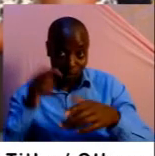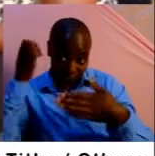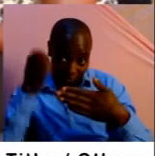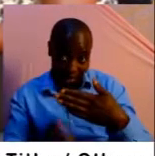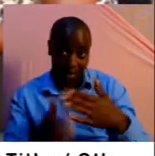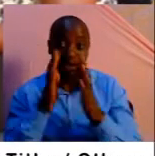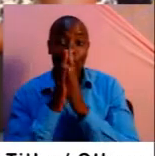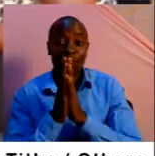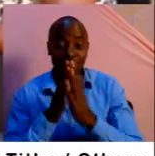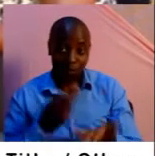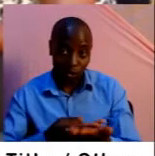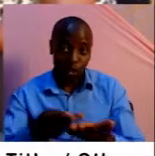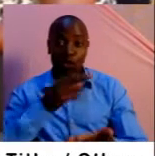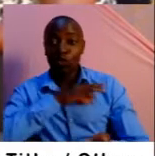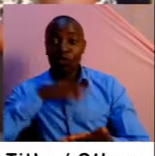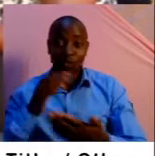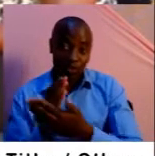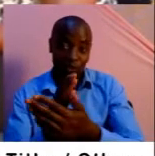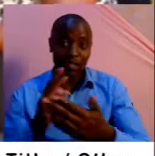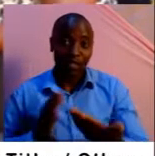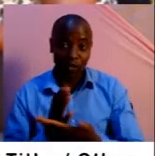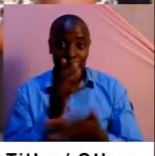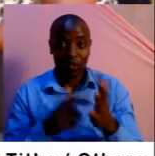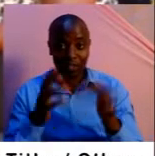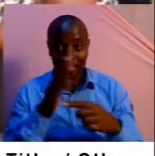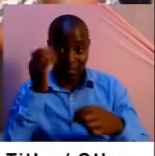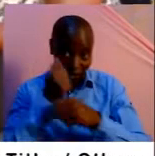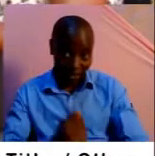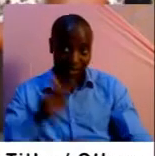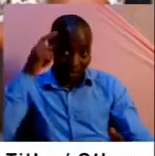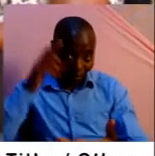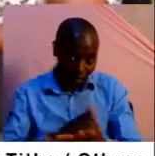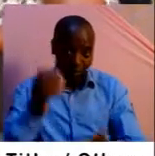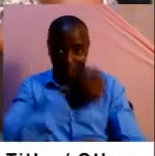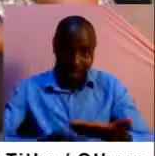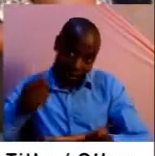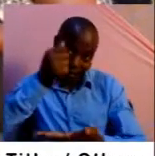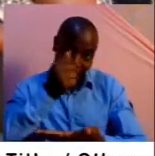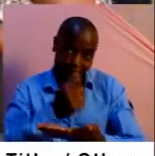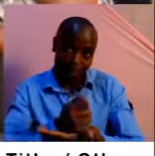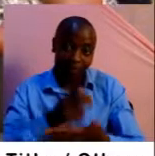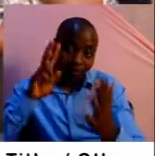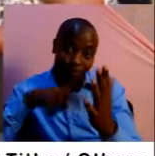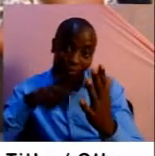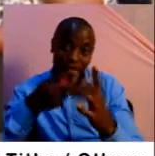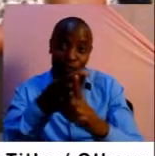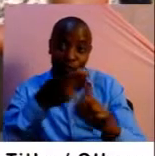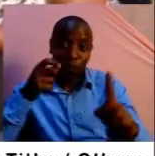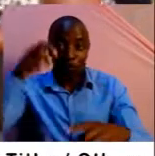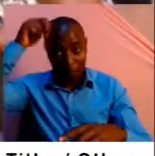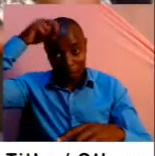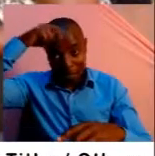we pray for the Holy Spirit to guide us. Lead us in the trust and believe. Amen. Amen. Our reading is from Matthew